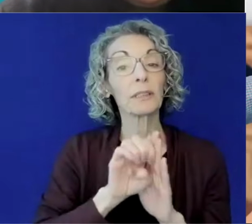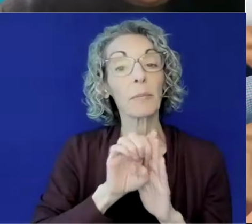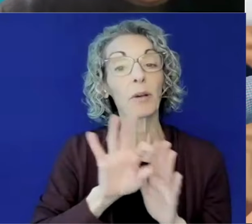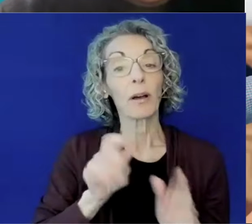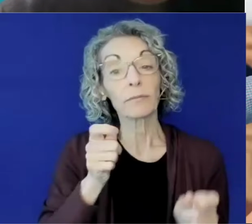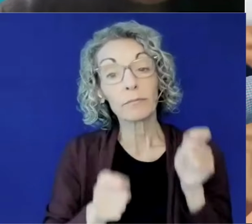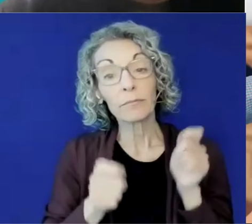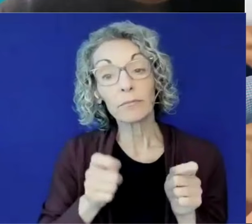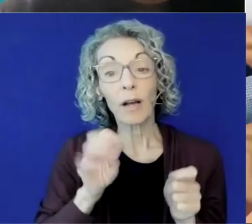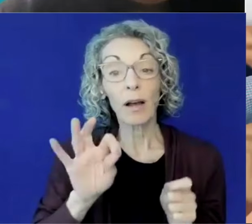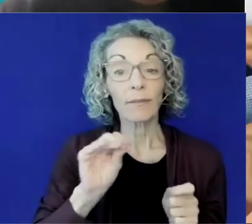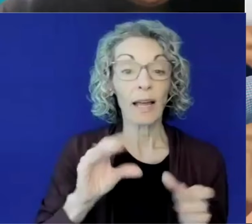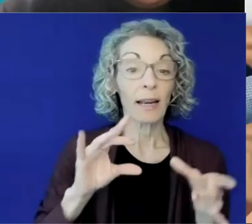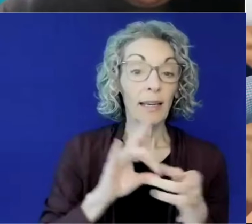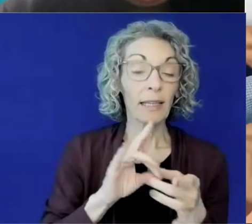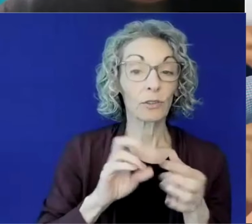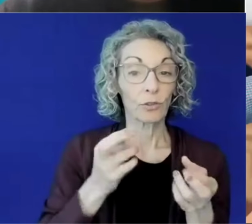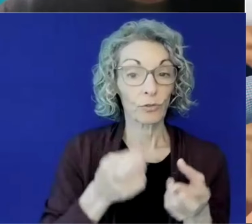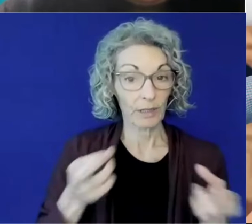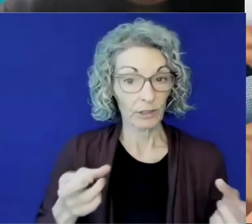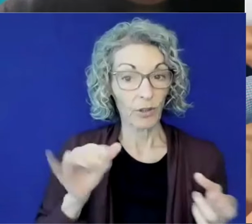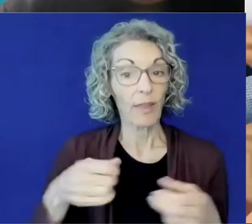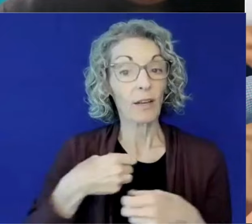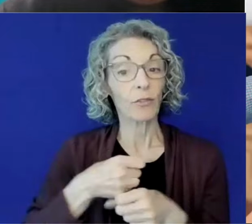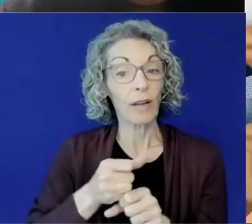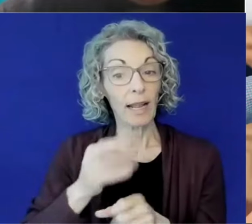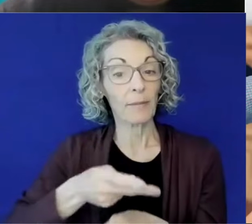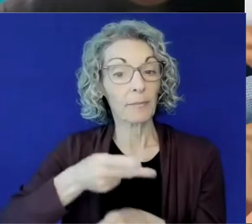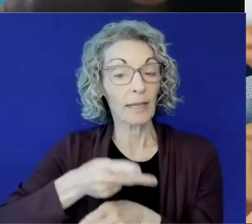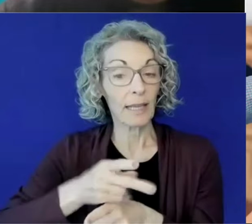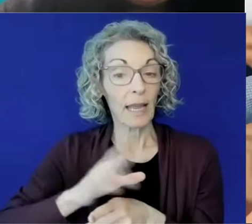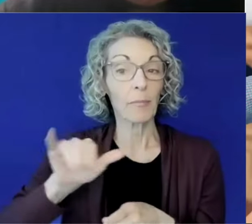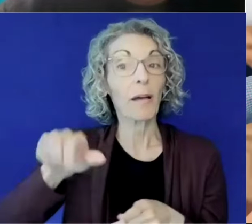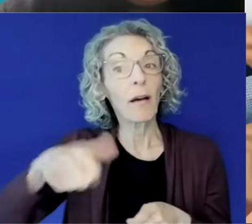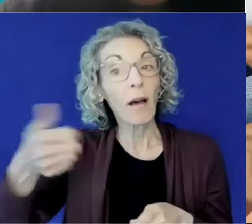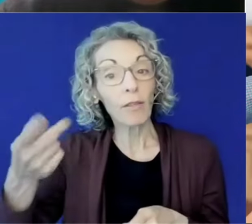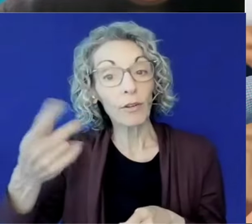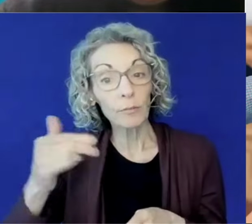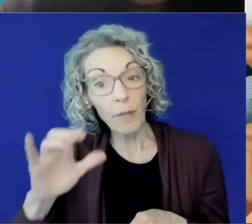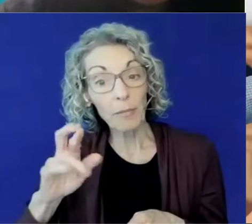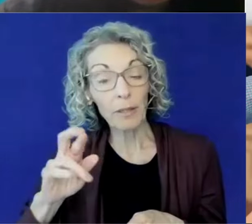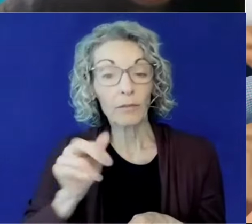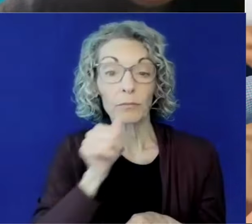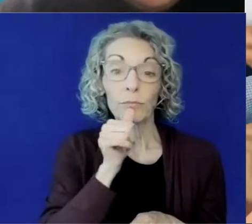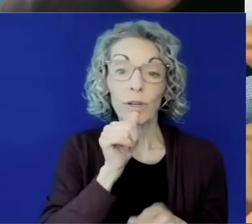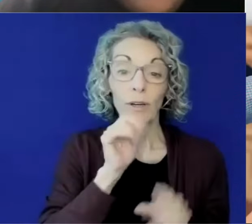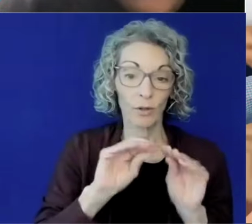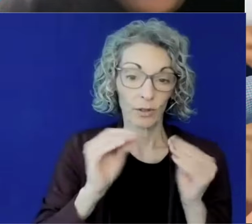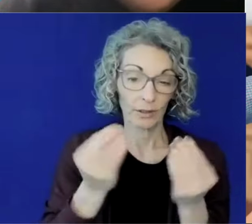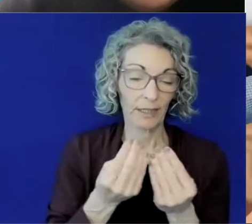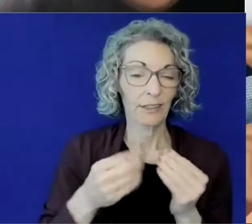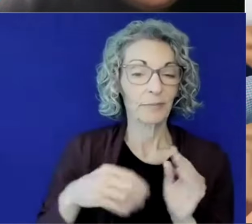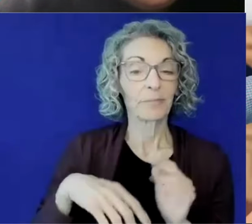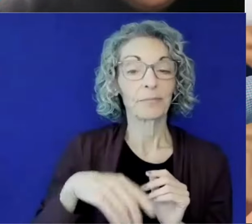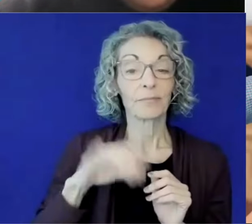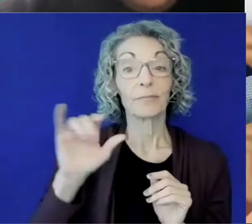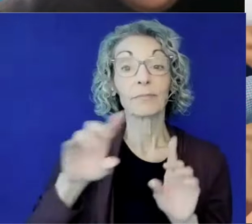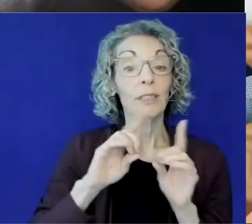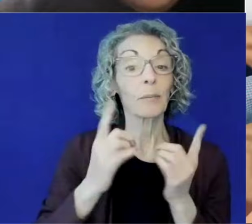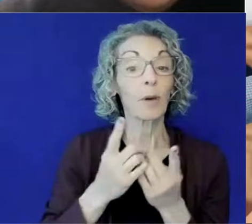adaptations of, and links to resources created and maintained by another public or private organization. The department does